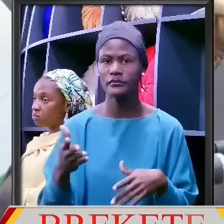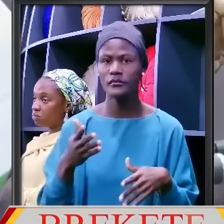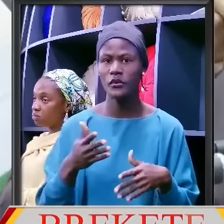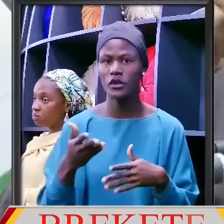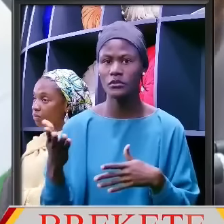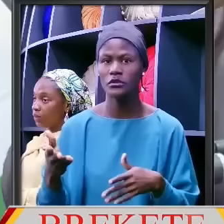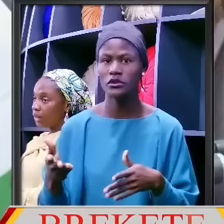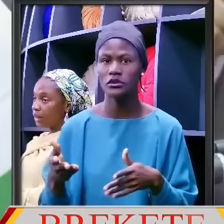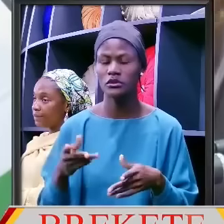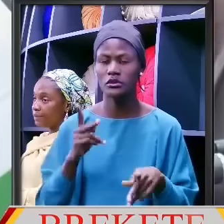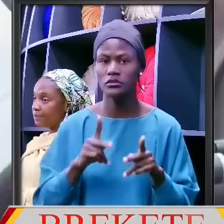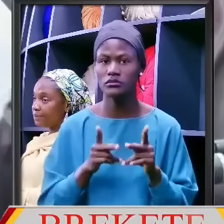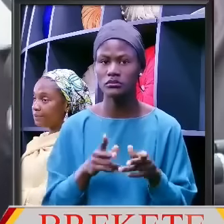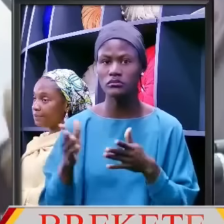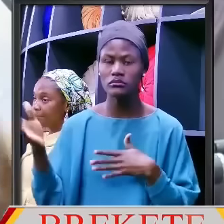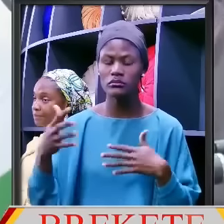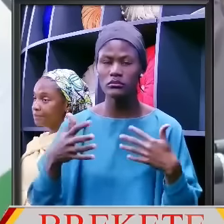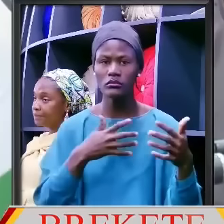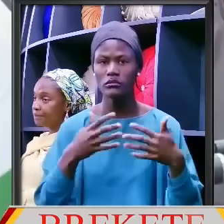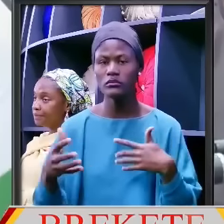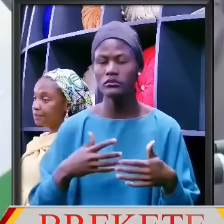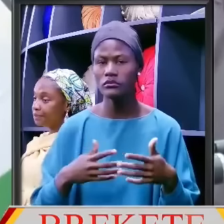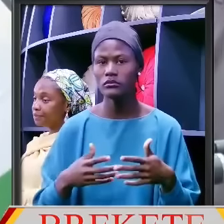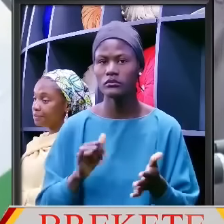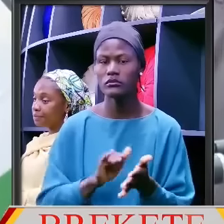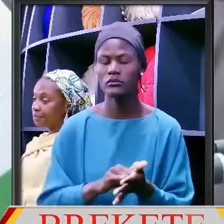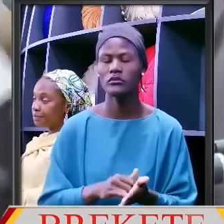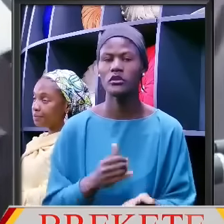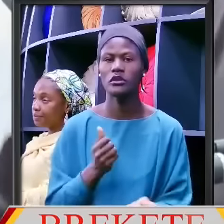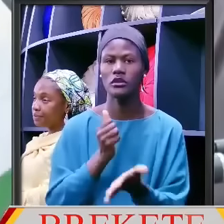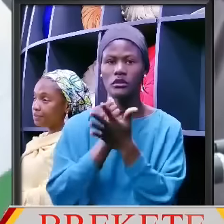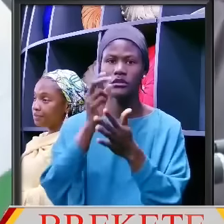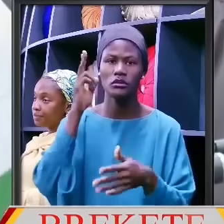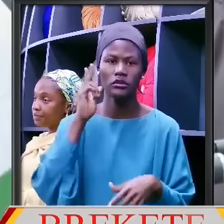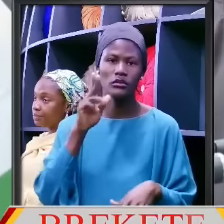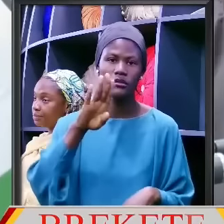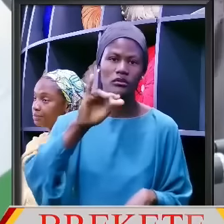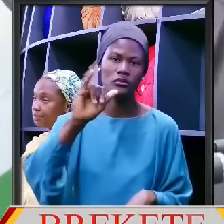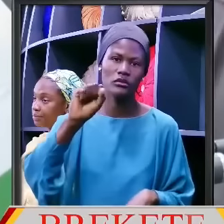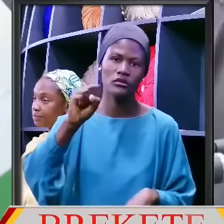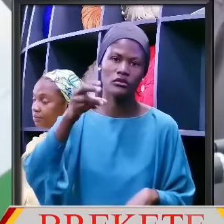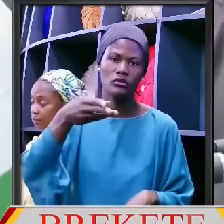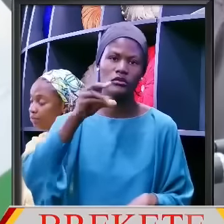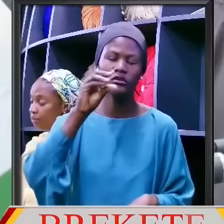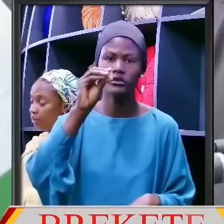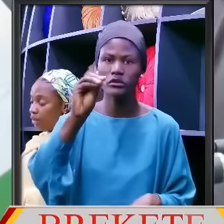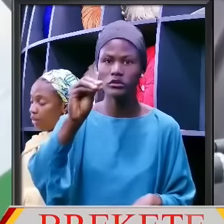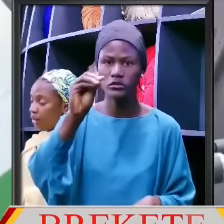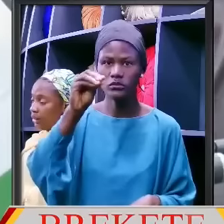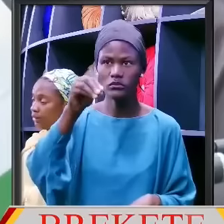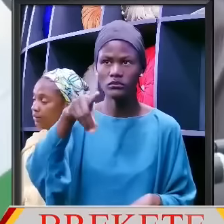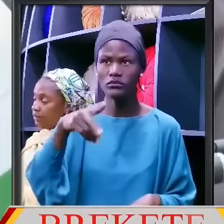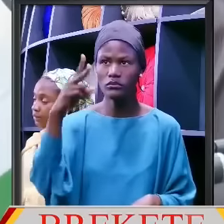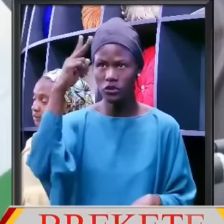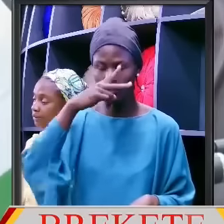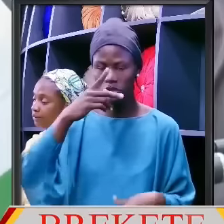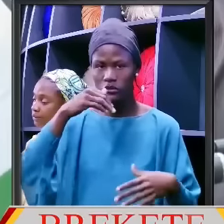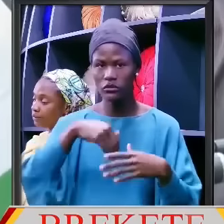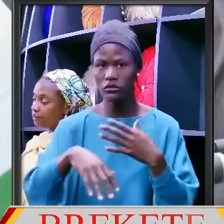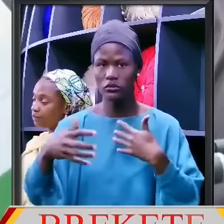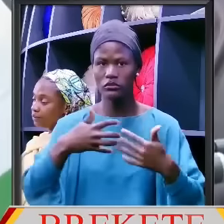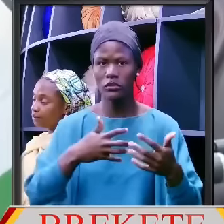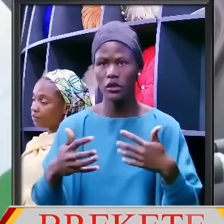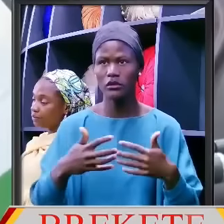matter. Say, make the help him. Make bishop. Abi, look into the